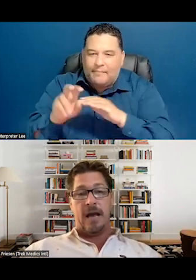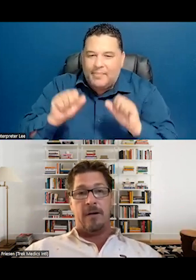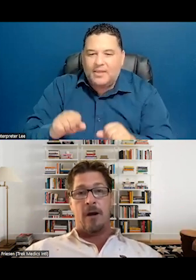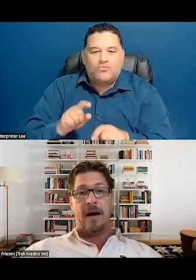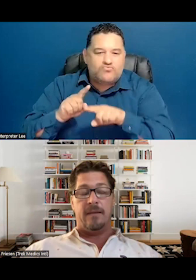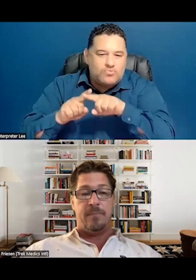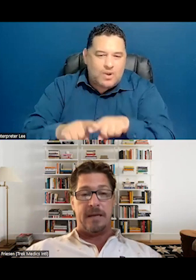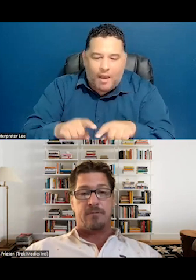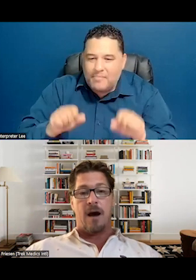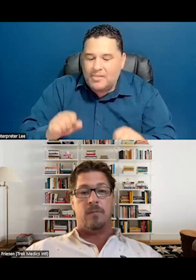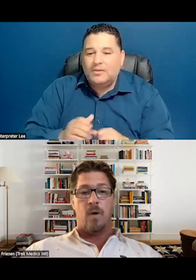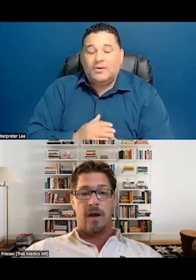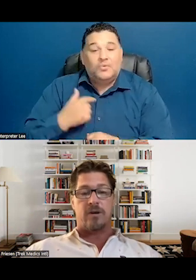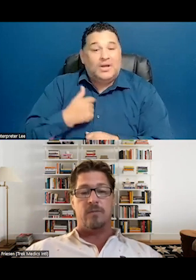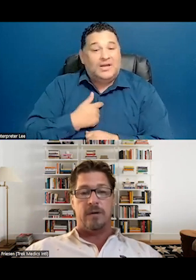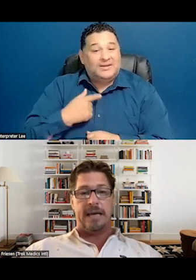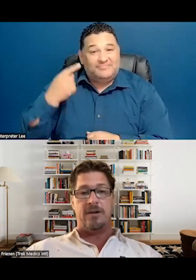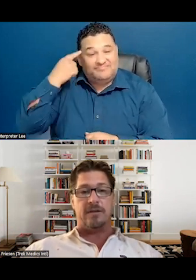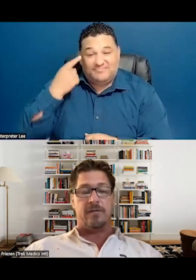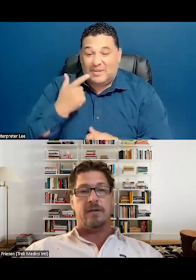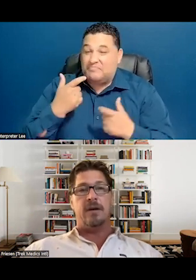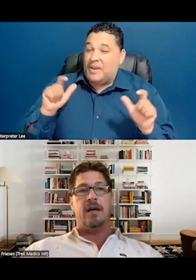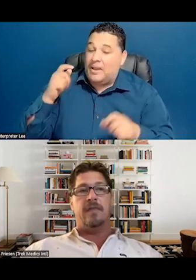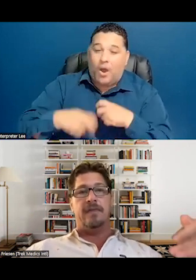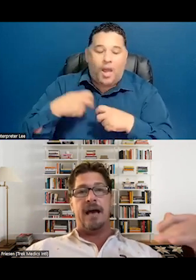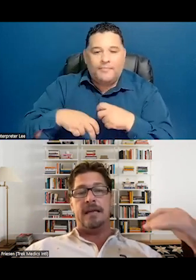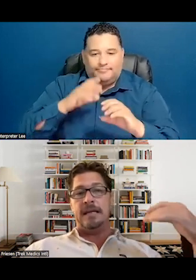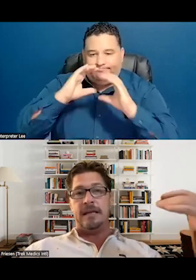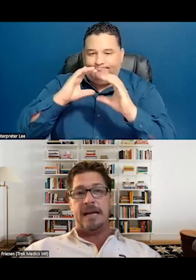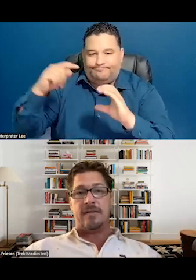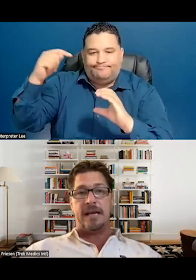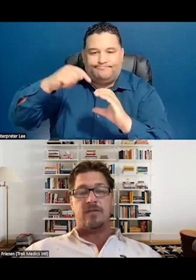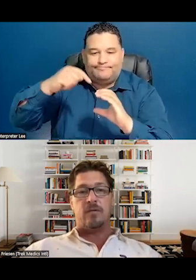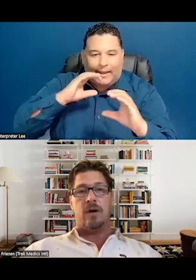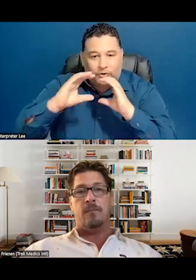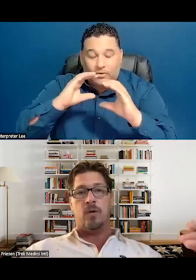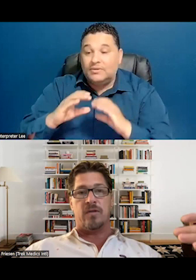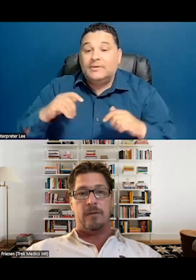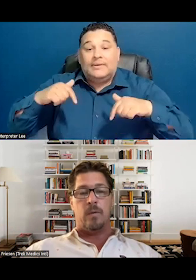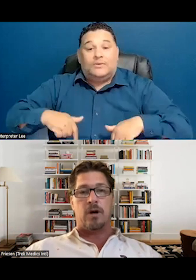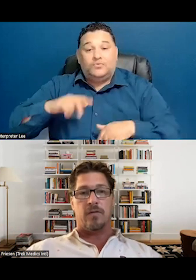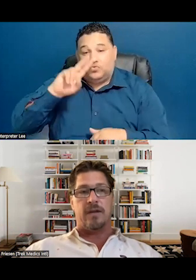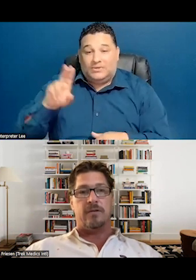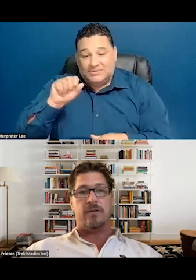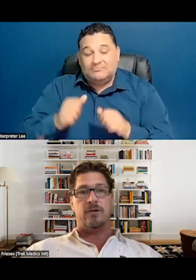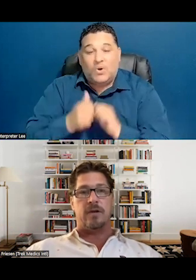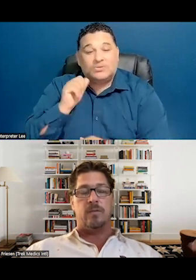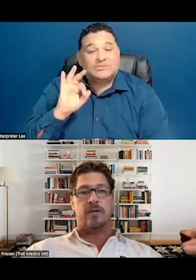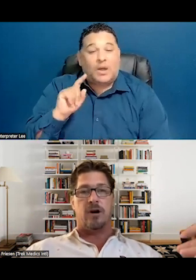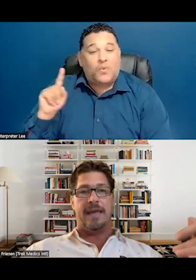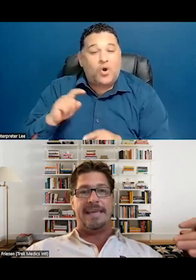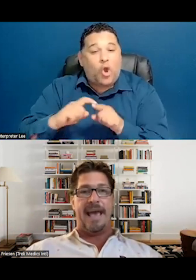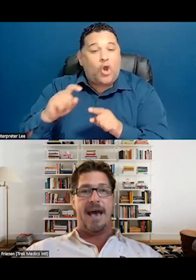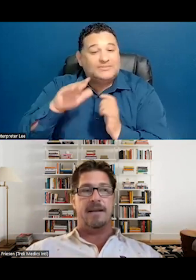in our mind, the big problem was communications. That in the United States, most 911 call centers are using